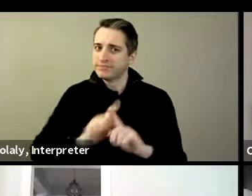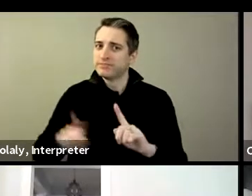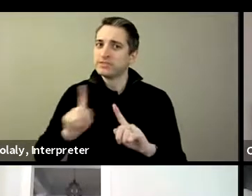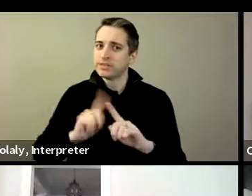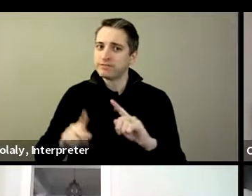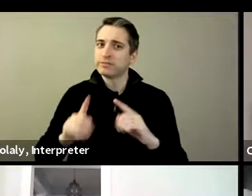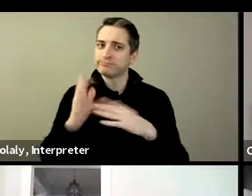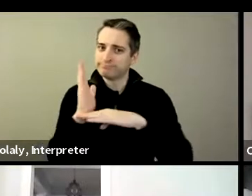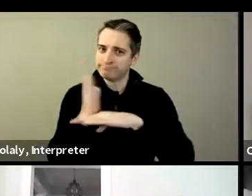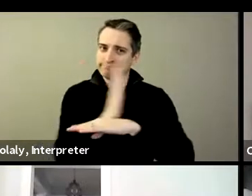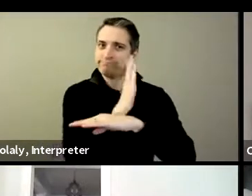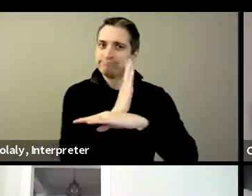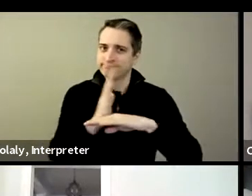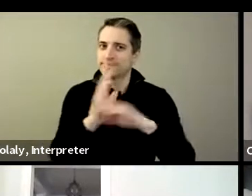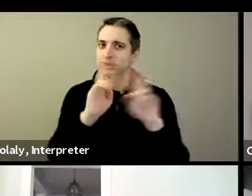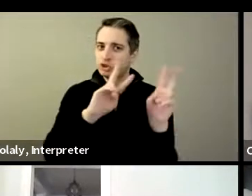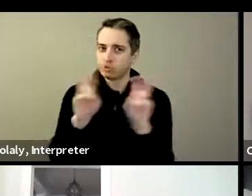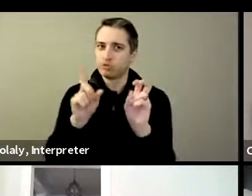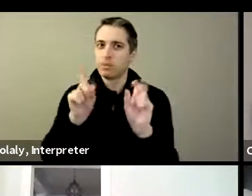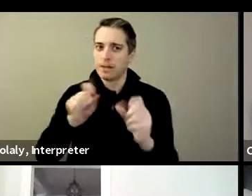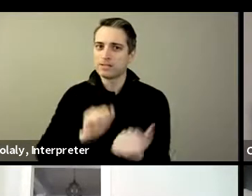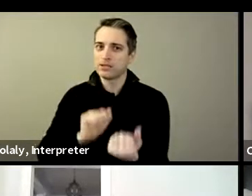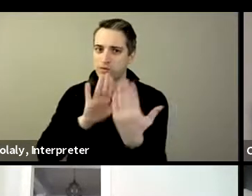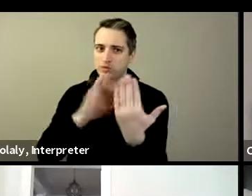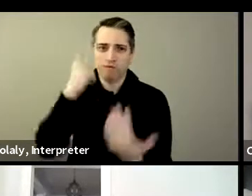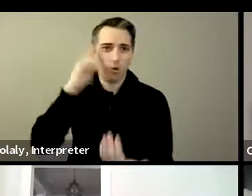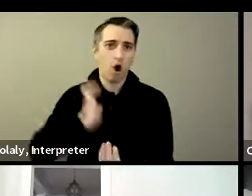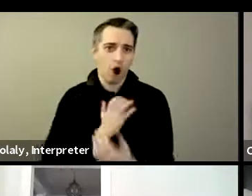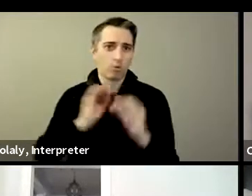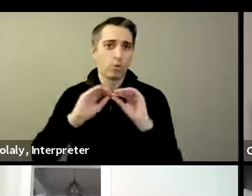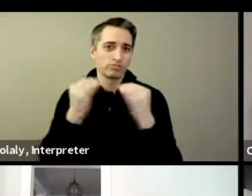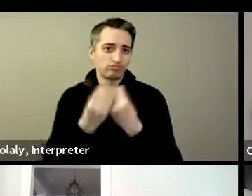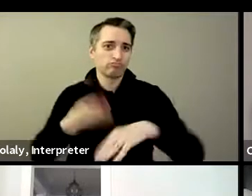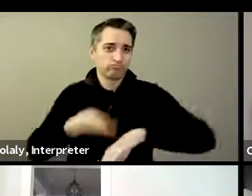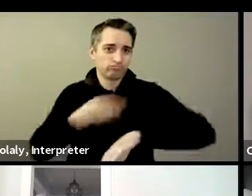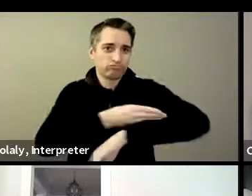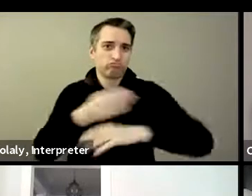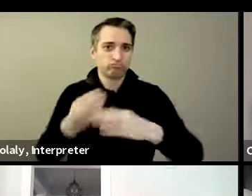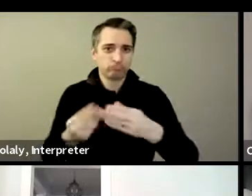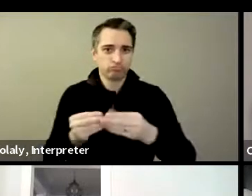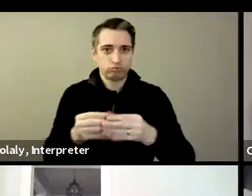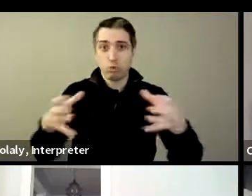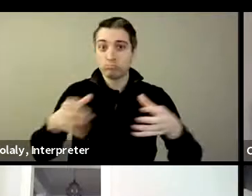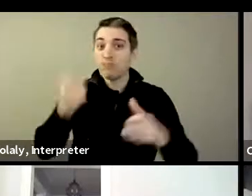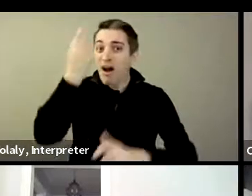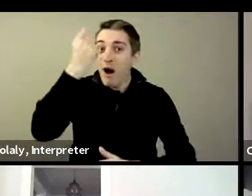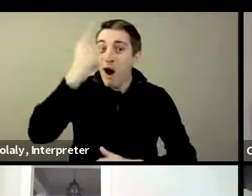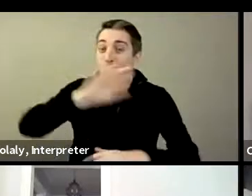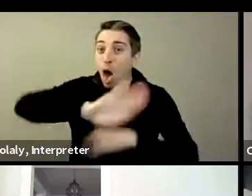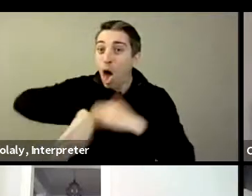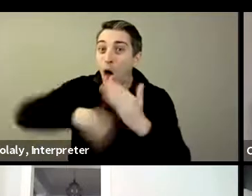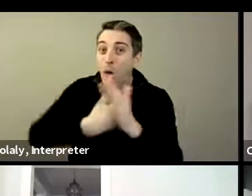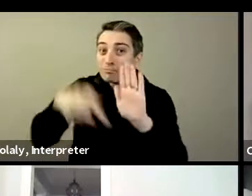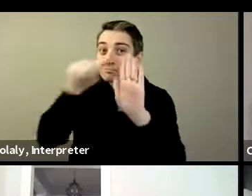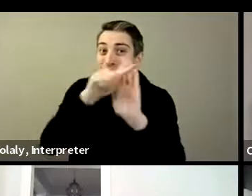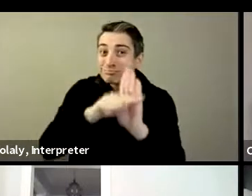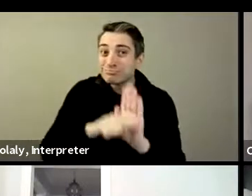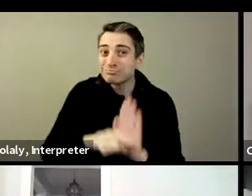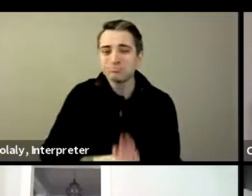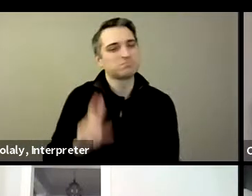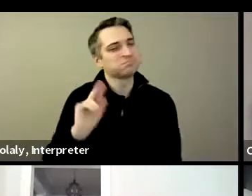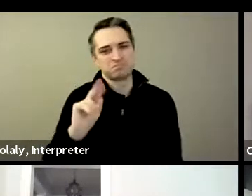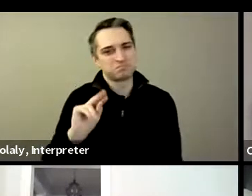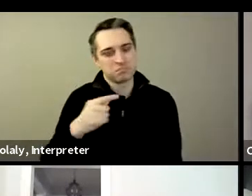in order for the organization to grow. I want to add that these conversations were not all negative. I was surprised and tremendously